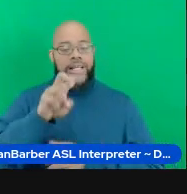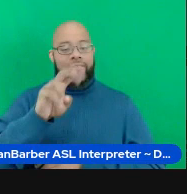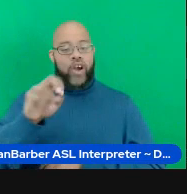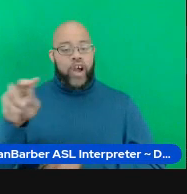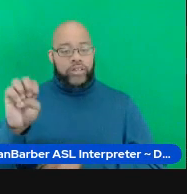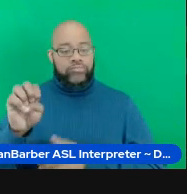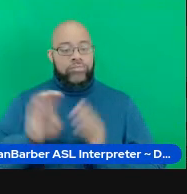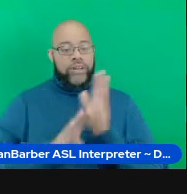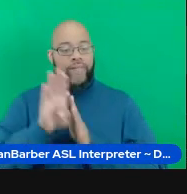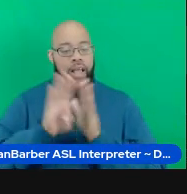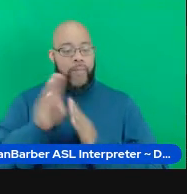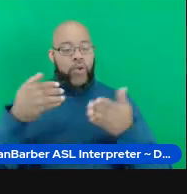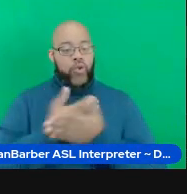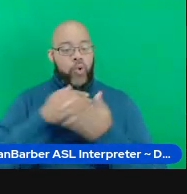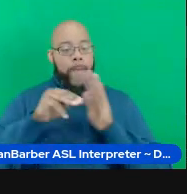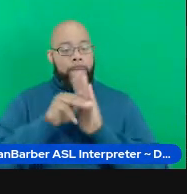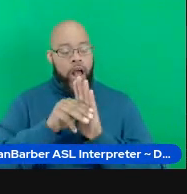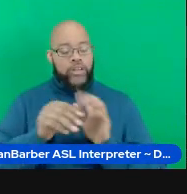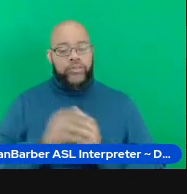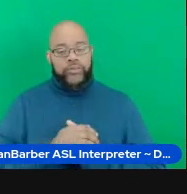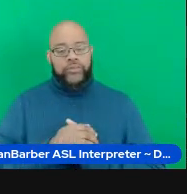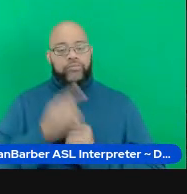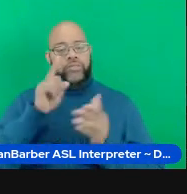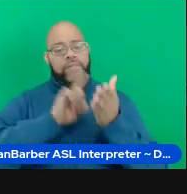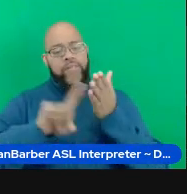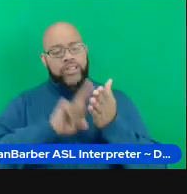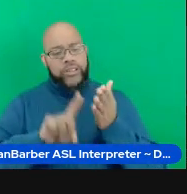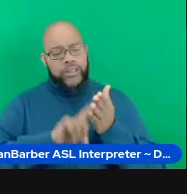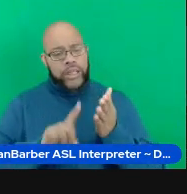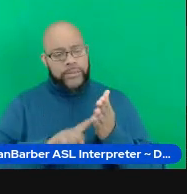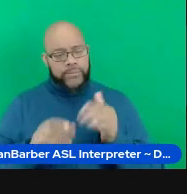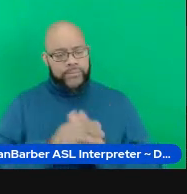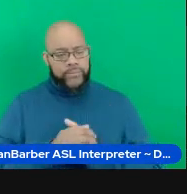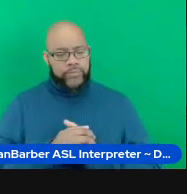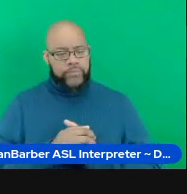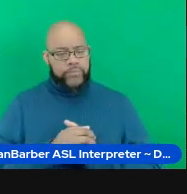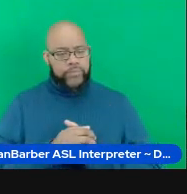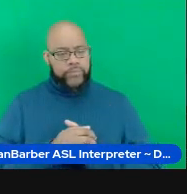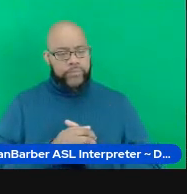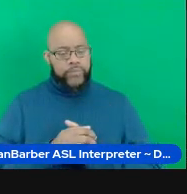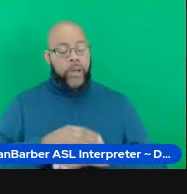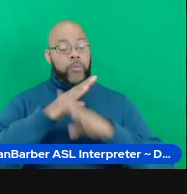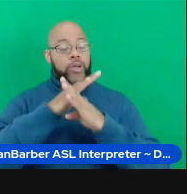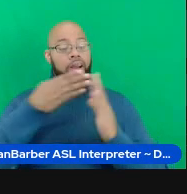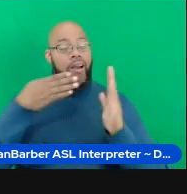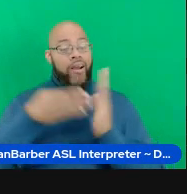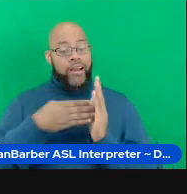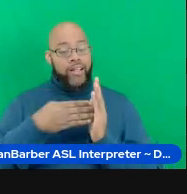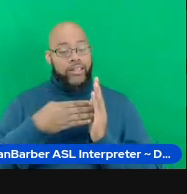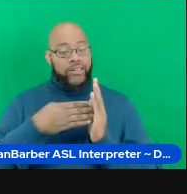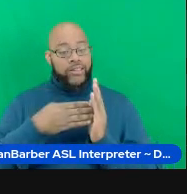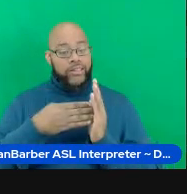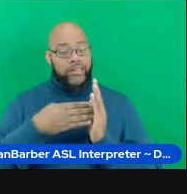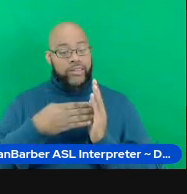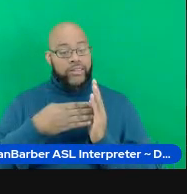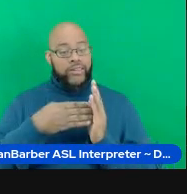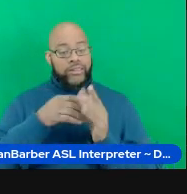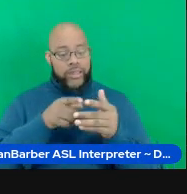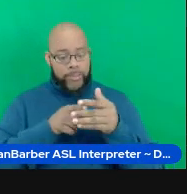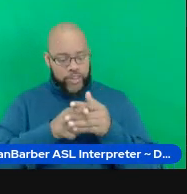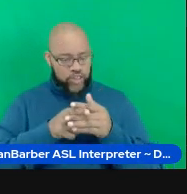a novel model to investigate protection against percutaneous